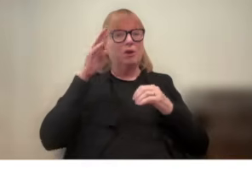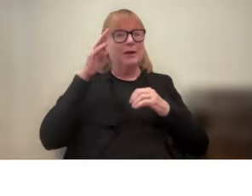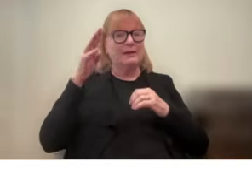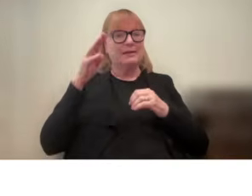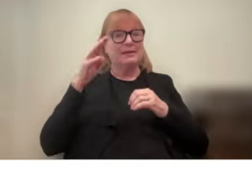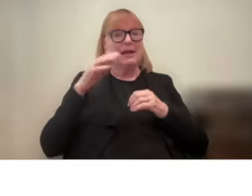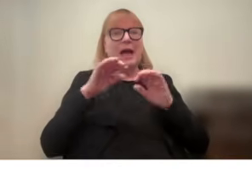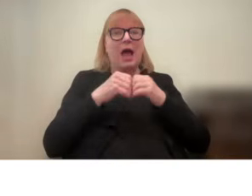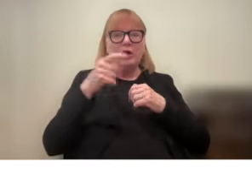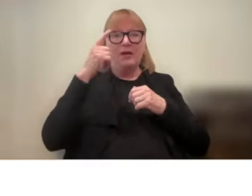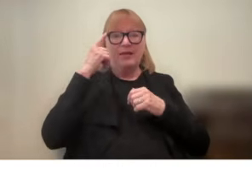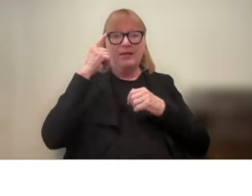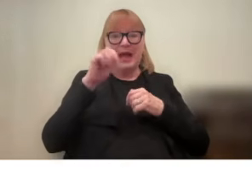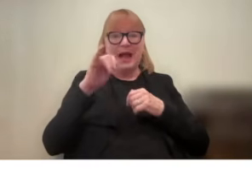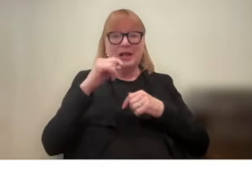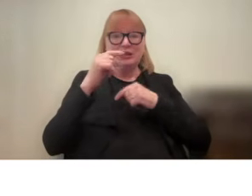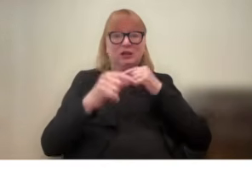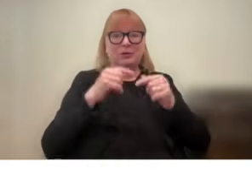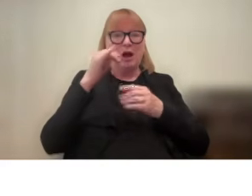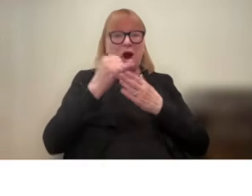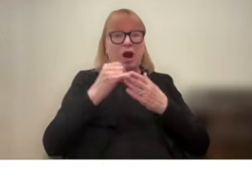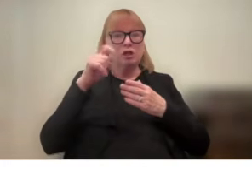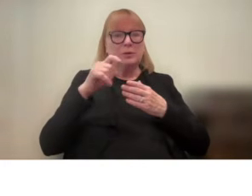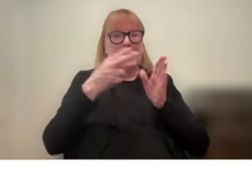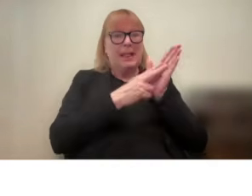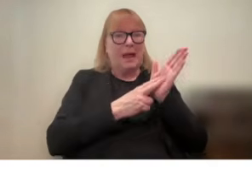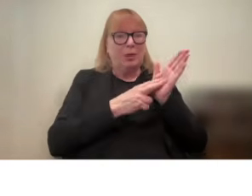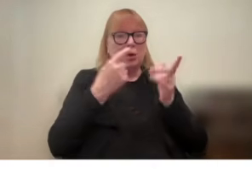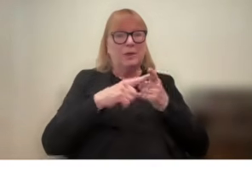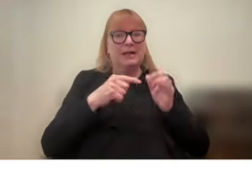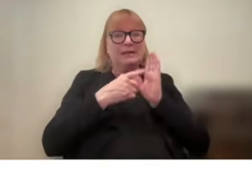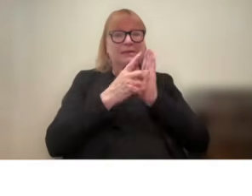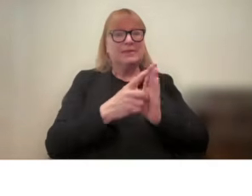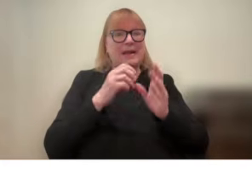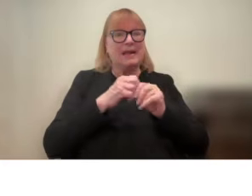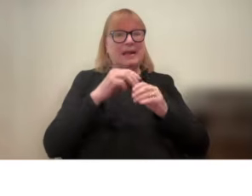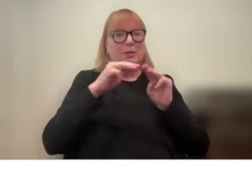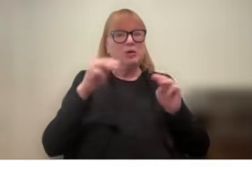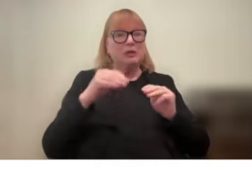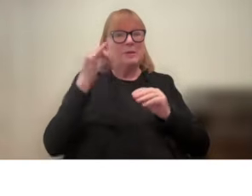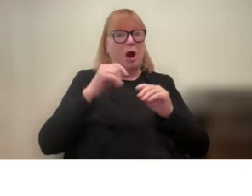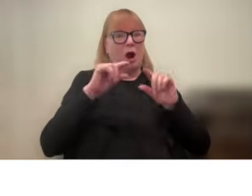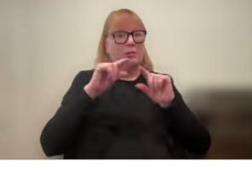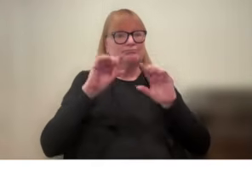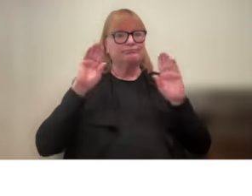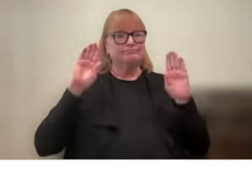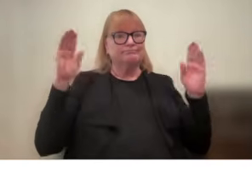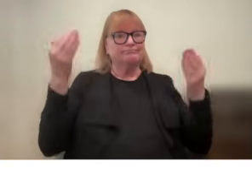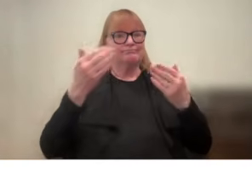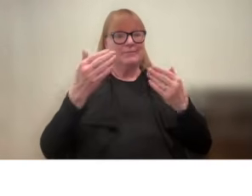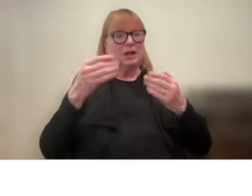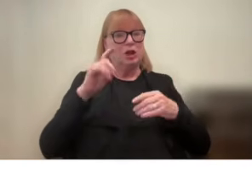created, how do you think AI-generated art should be labeled when displayed in a museum or gallery? Should there be different rules